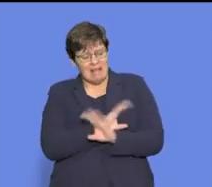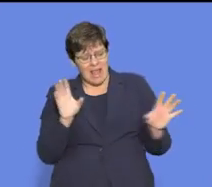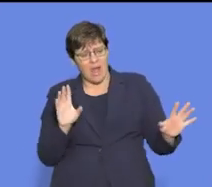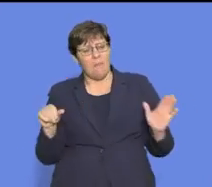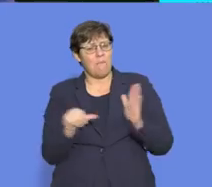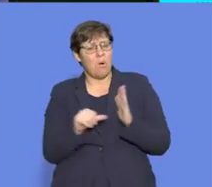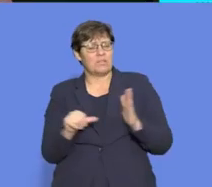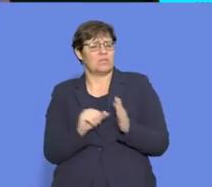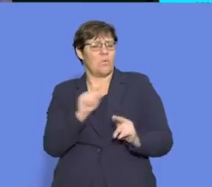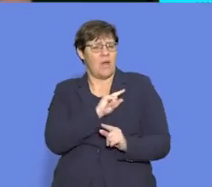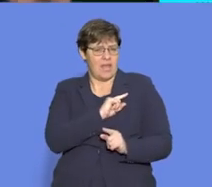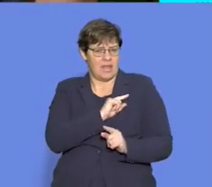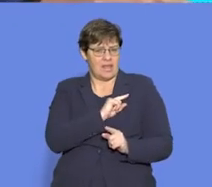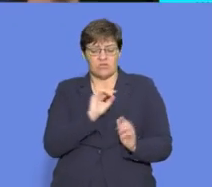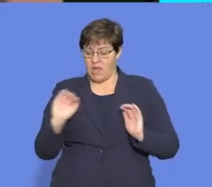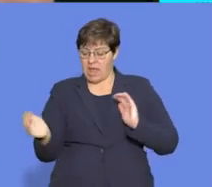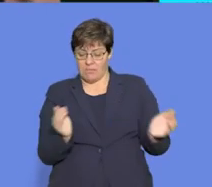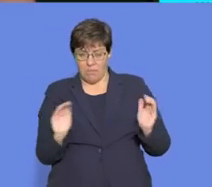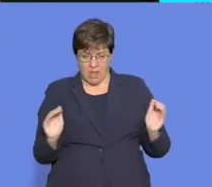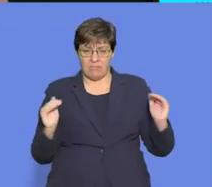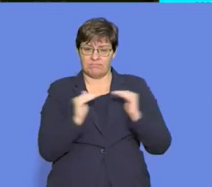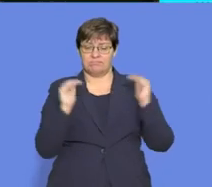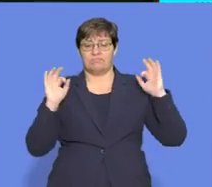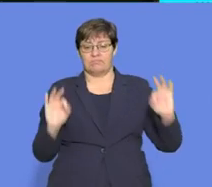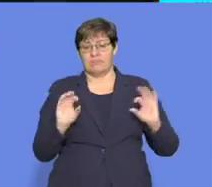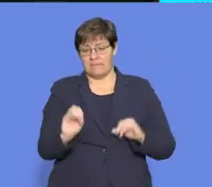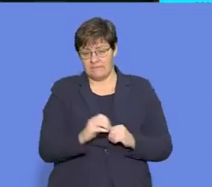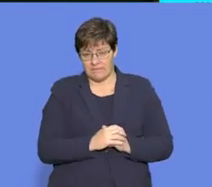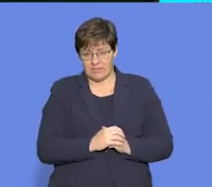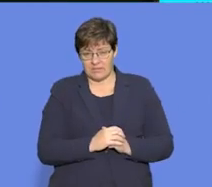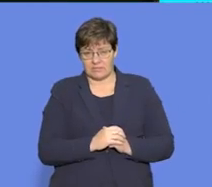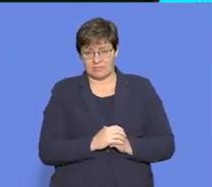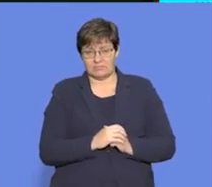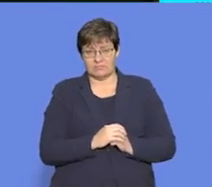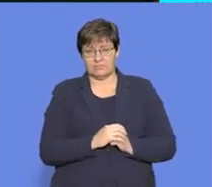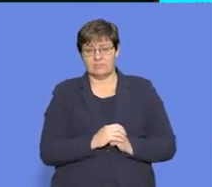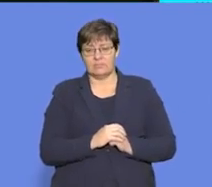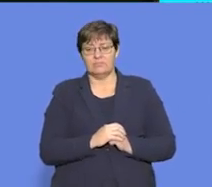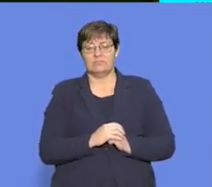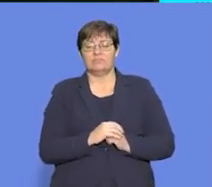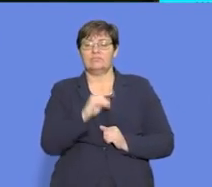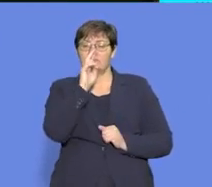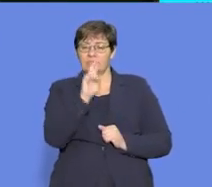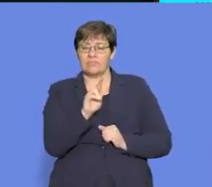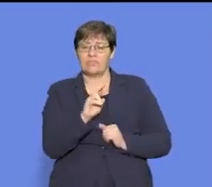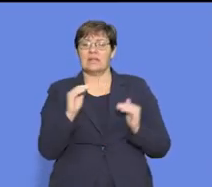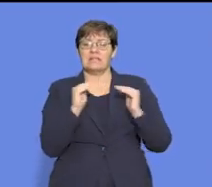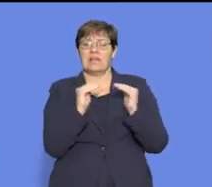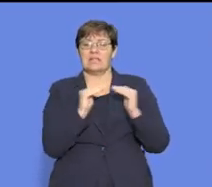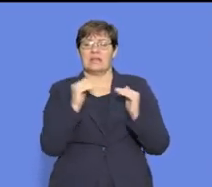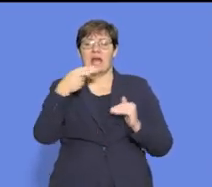clear about why it's important so that we can compare things equally. Right, now let's go and look at our